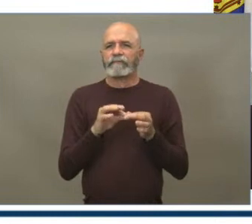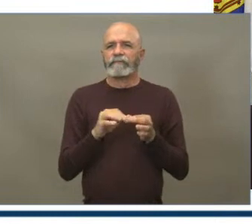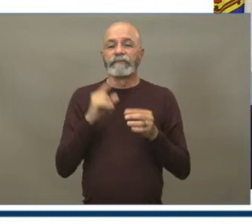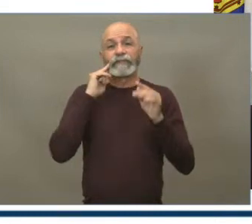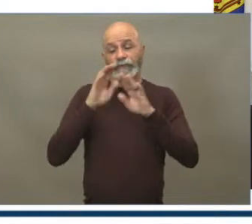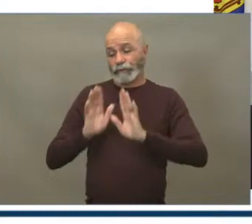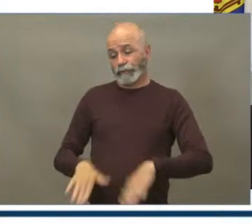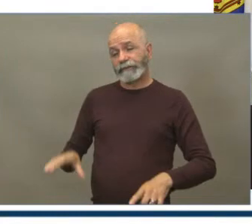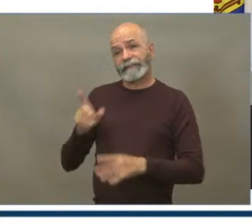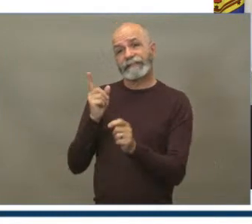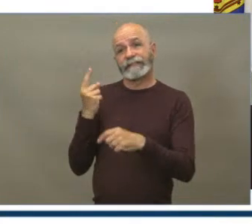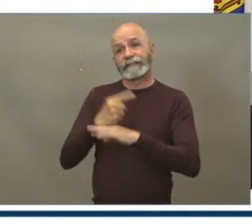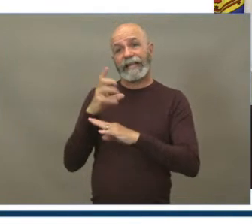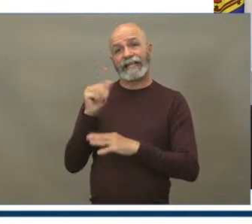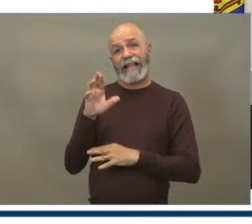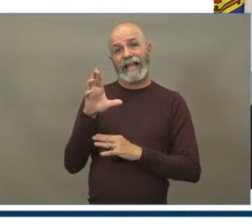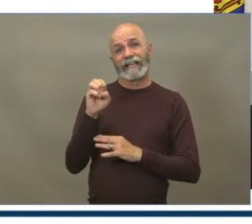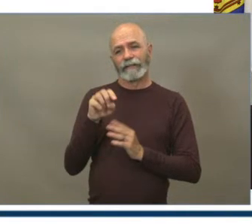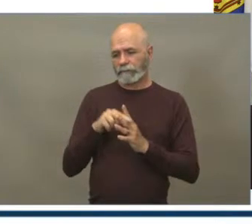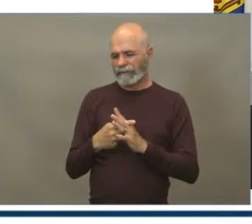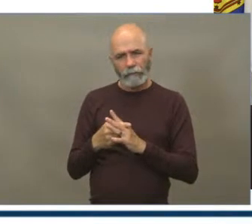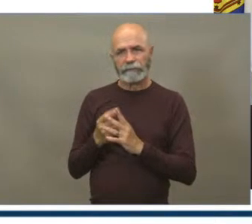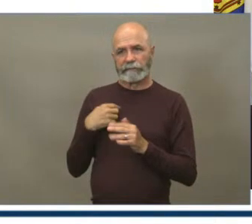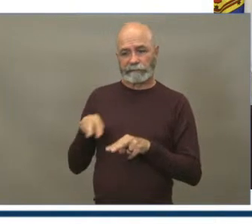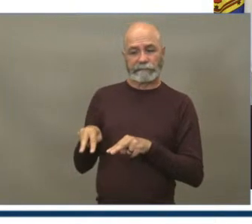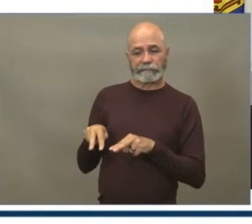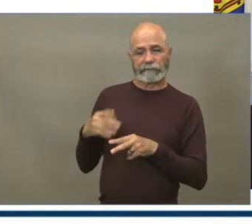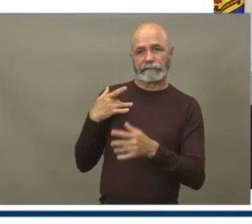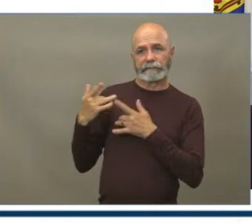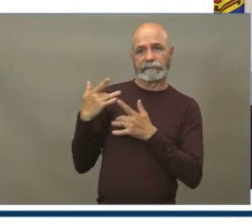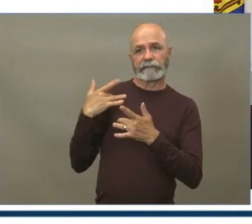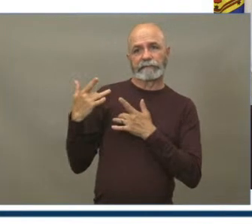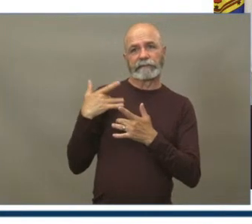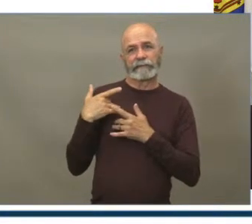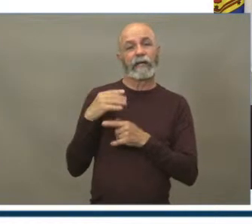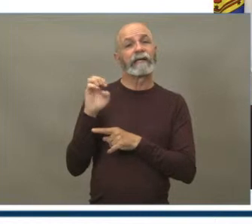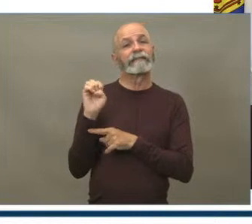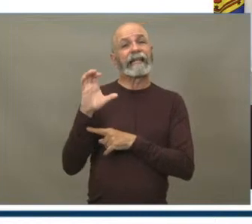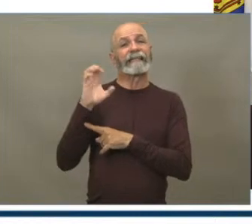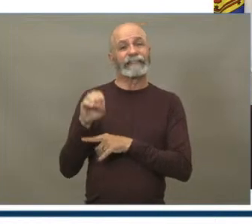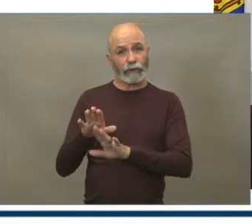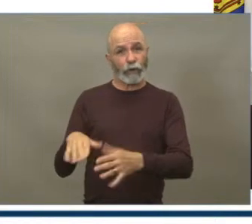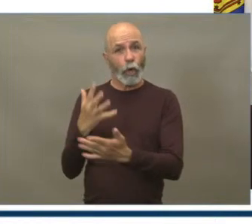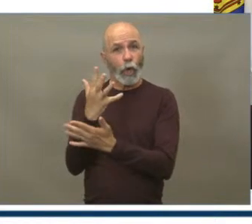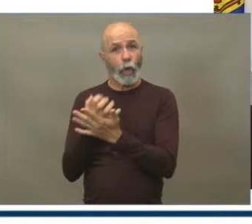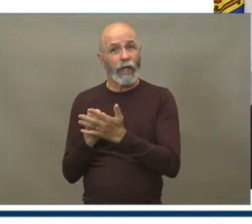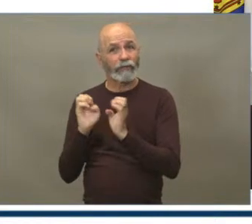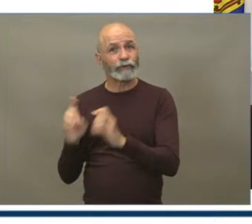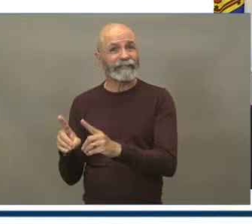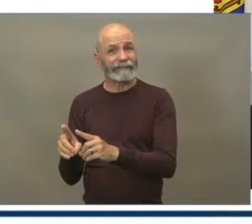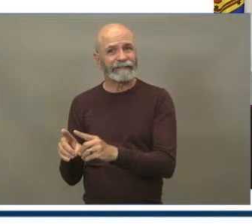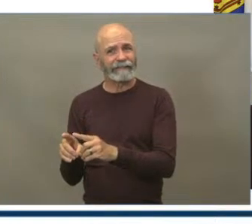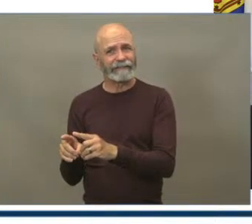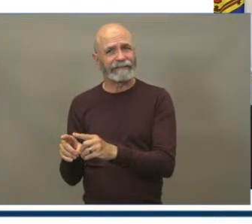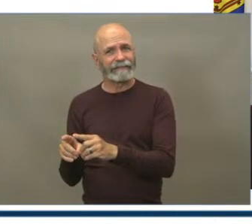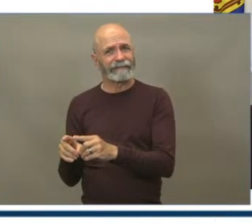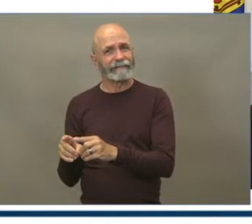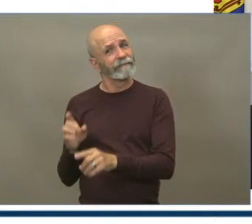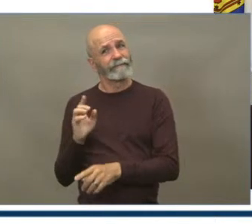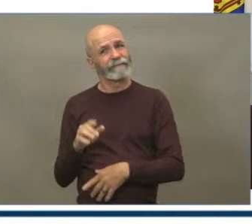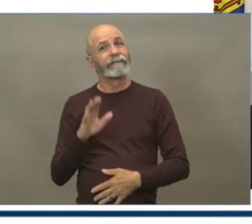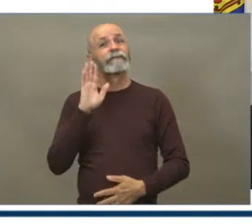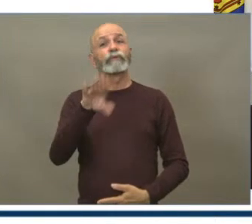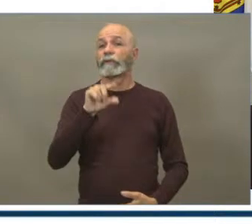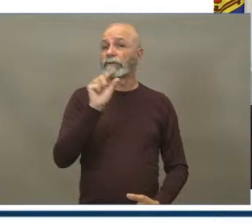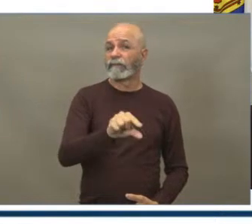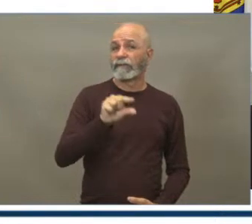province. Early childhood educators are unifying their voice. They had a meeting last night, and they say that your government's failing them on two particular fronts.